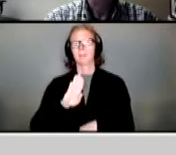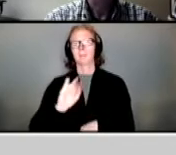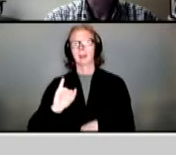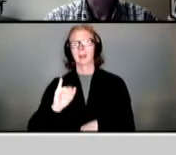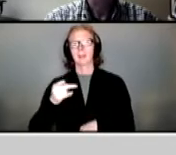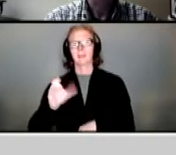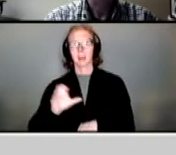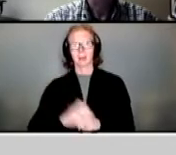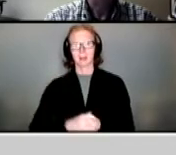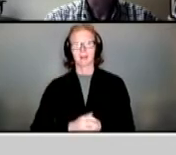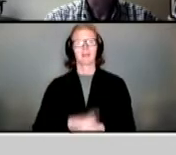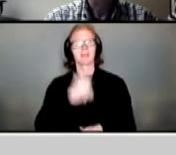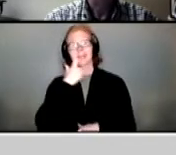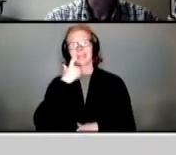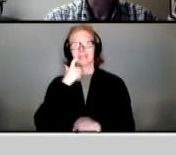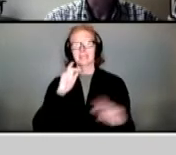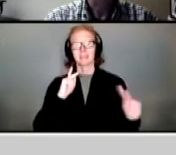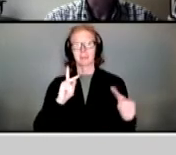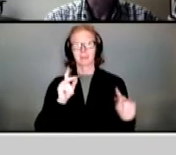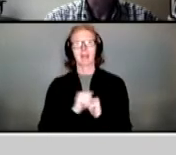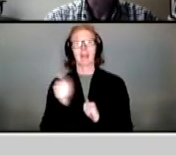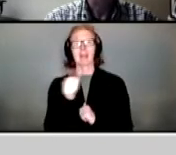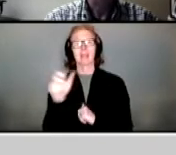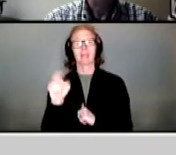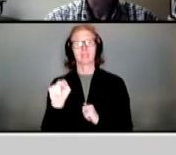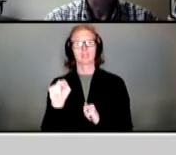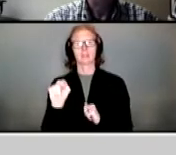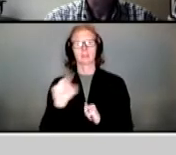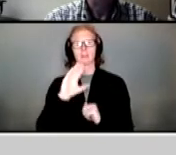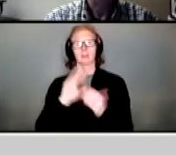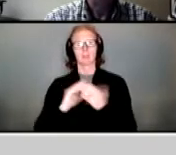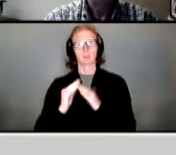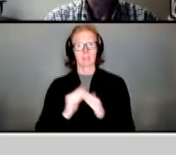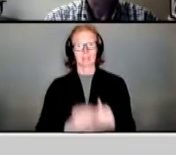Latinx, and Asian communities.